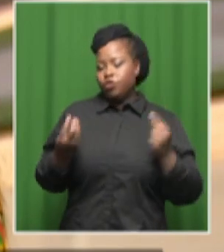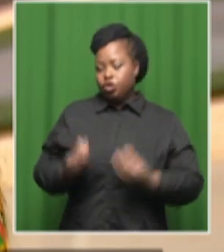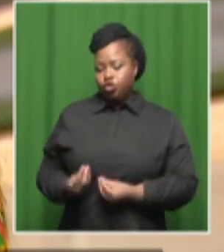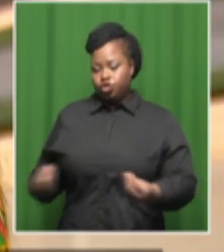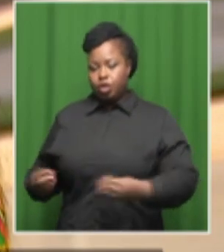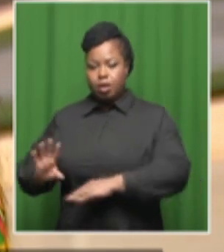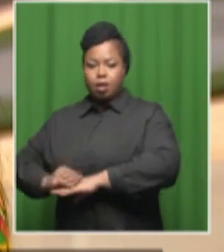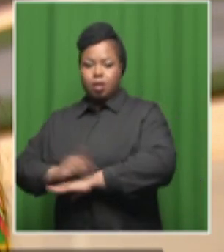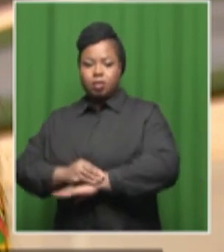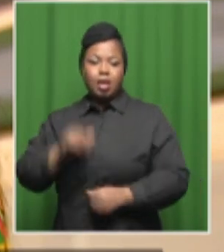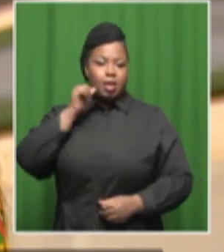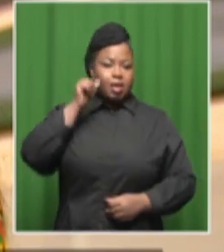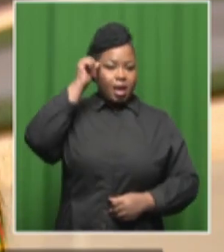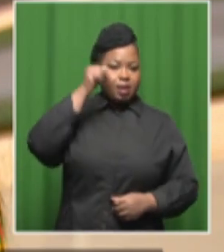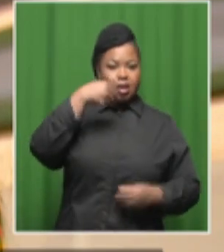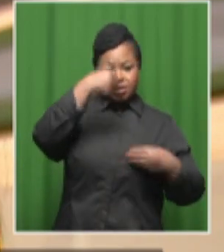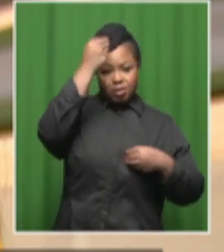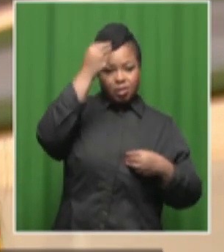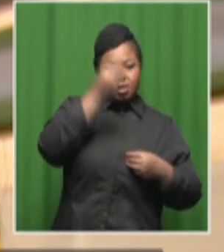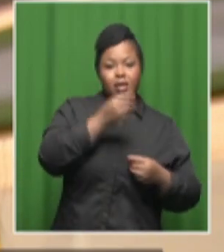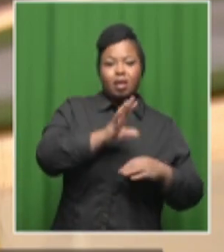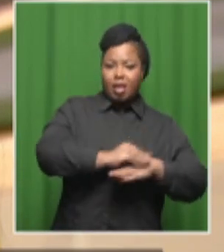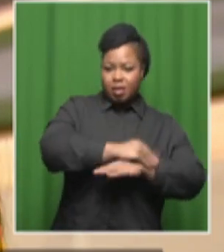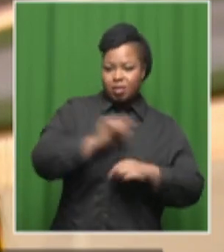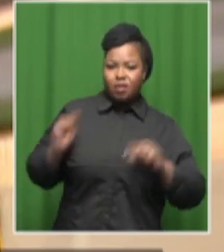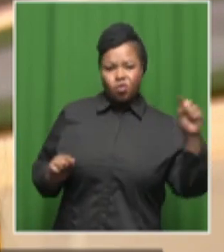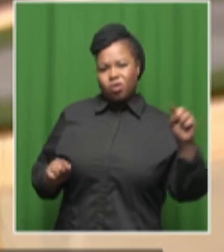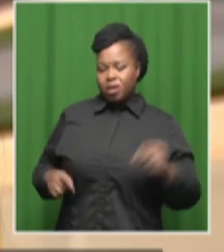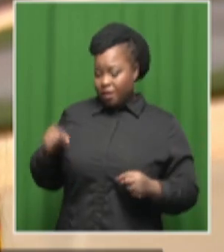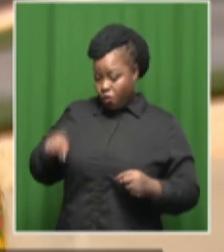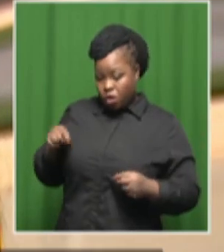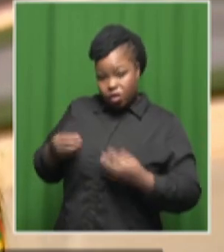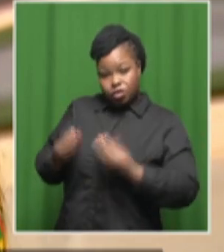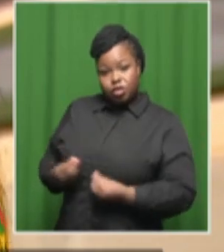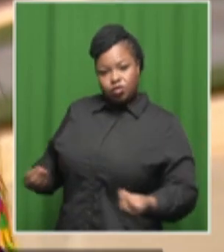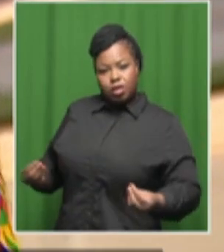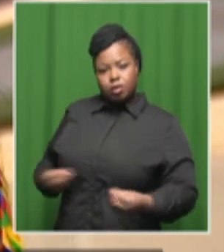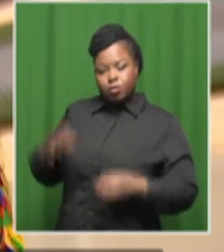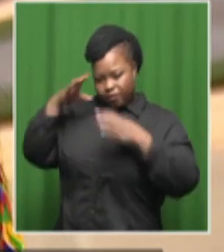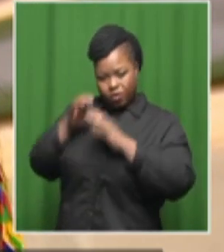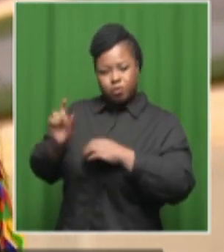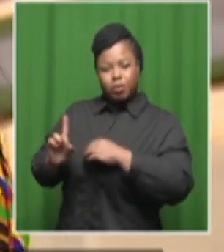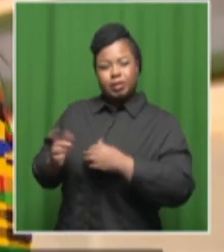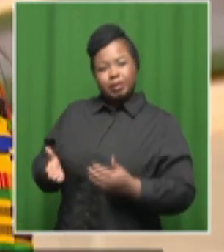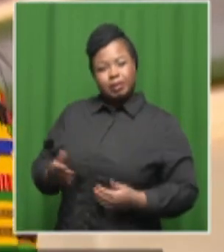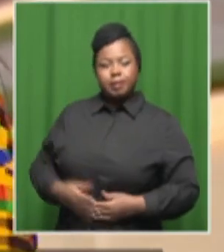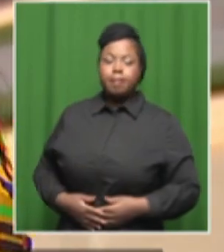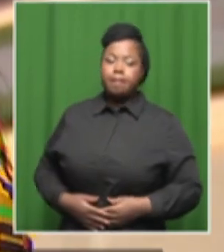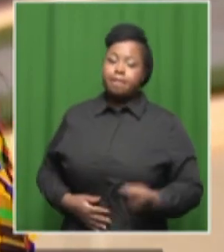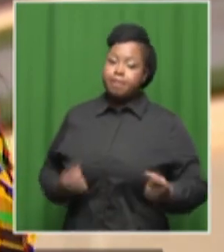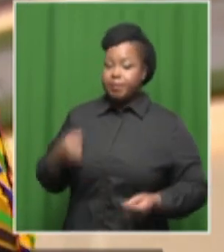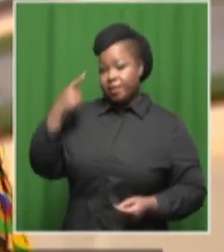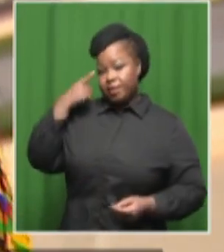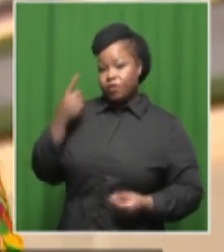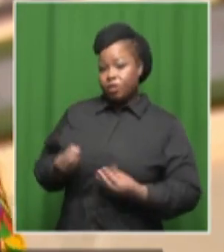that one needs to face in undergoing such a journey, particularly for childhood cancers at large in South African context. I think for children it's a bit different